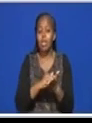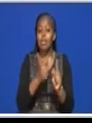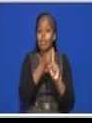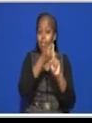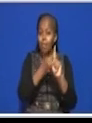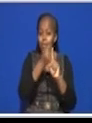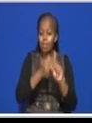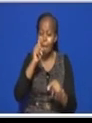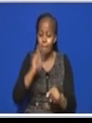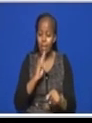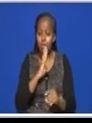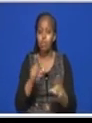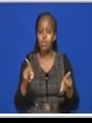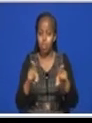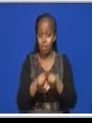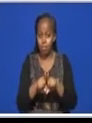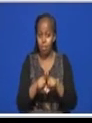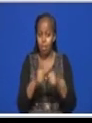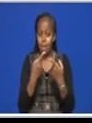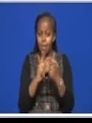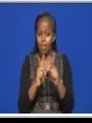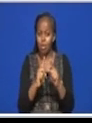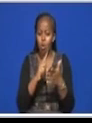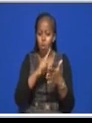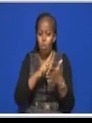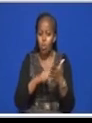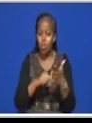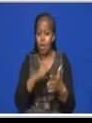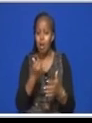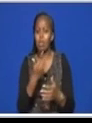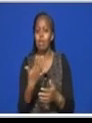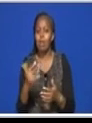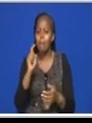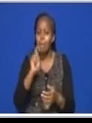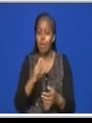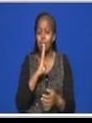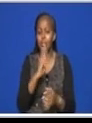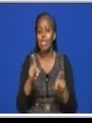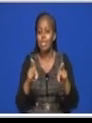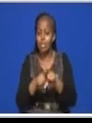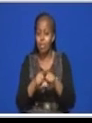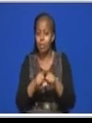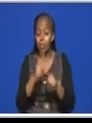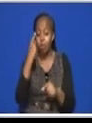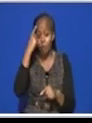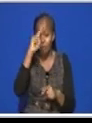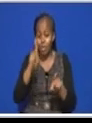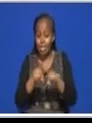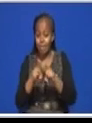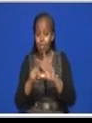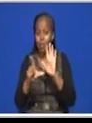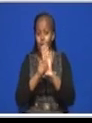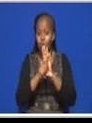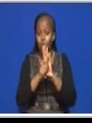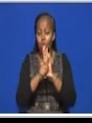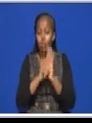said to remain constant. But what else must remain constant for Boyle's law to be verified. Look at the